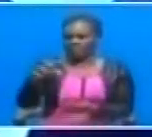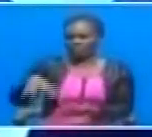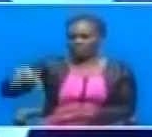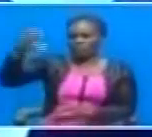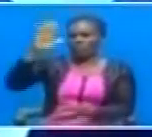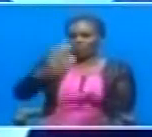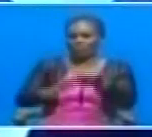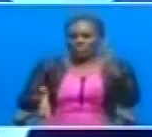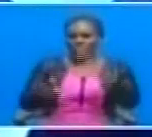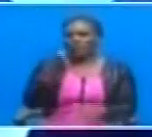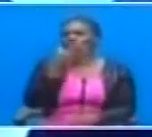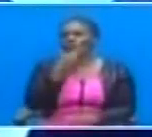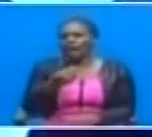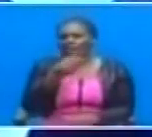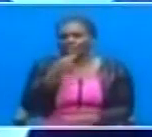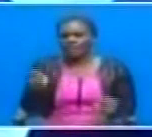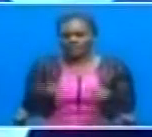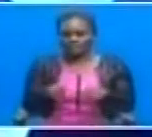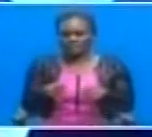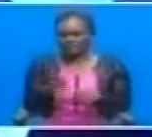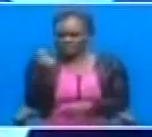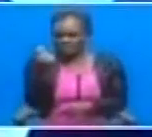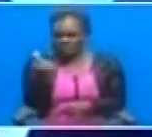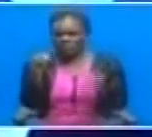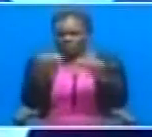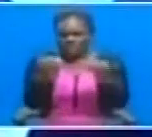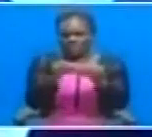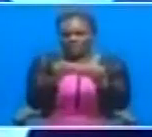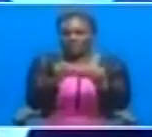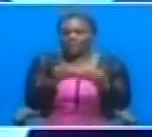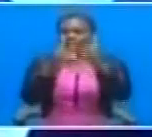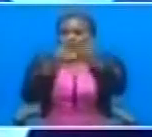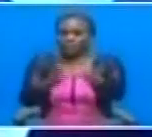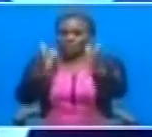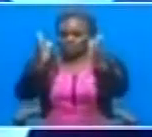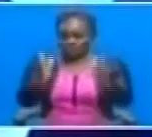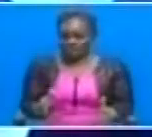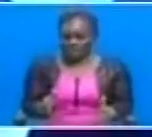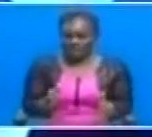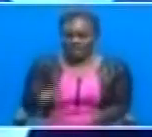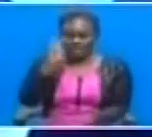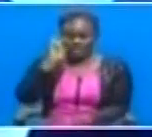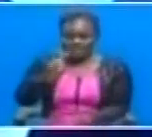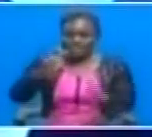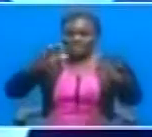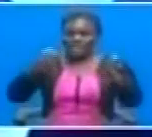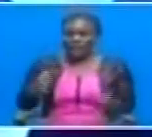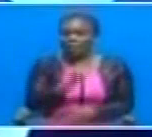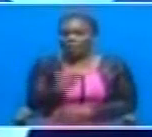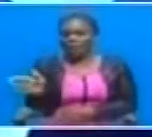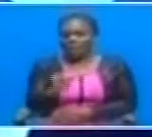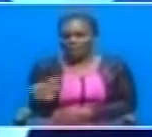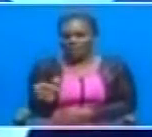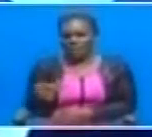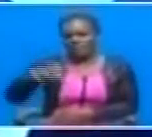up without a father figure and of his few encounters with his old man. KTN's Sharon Mamani now takes a closer look at Barack